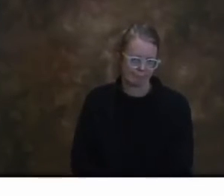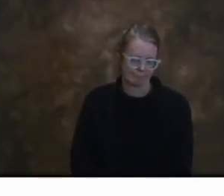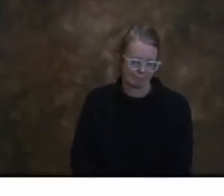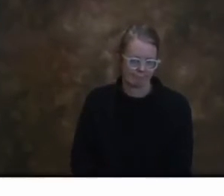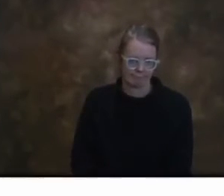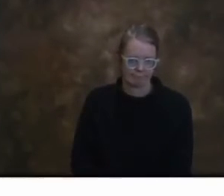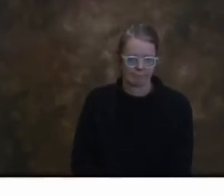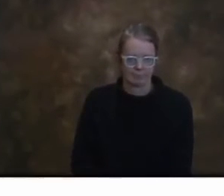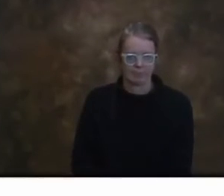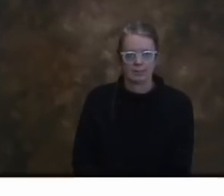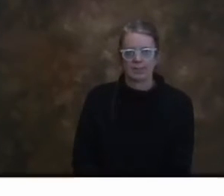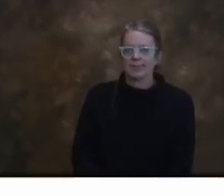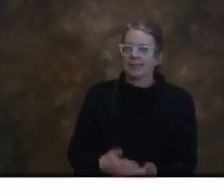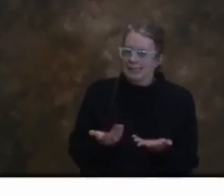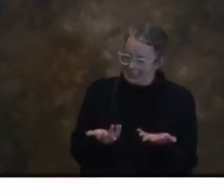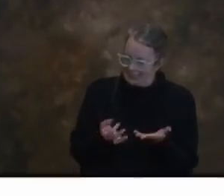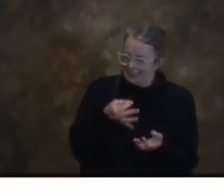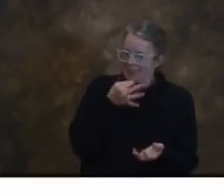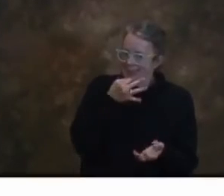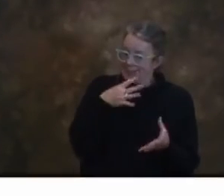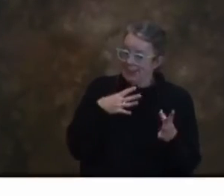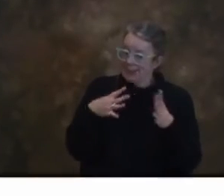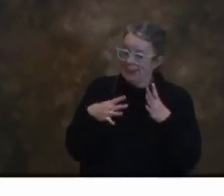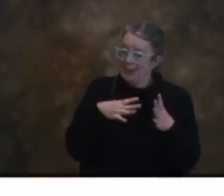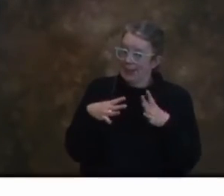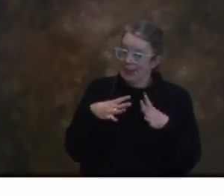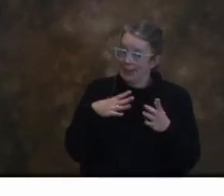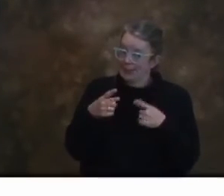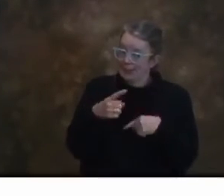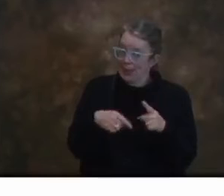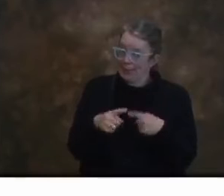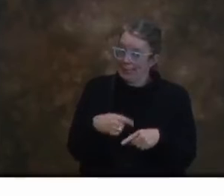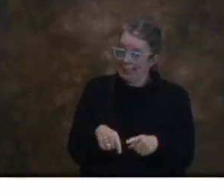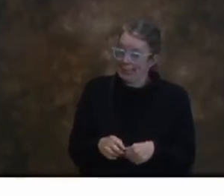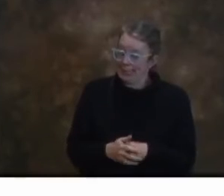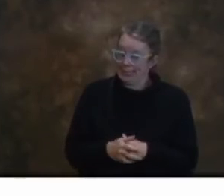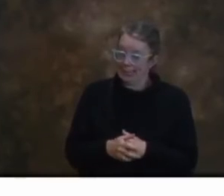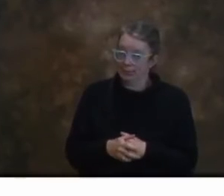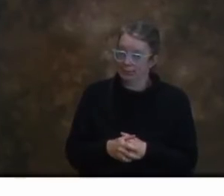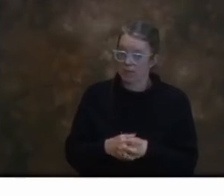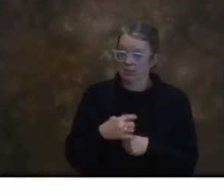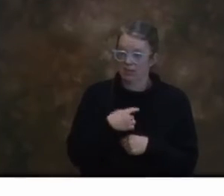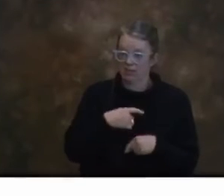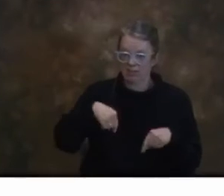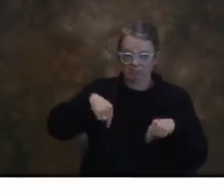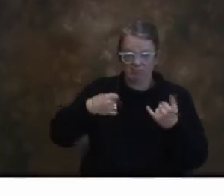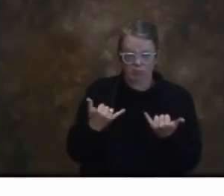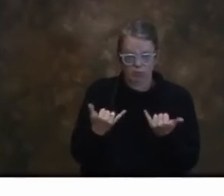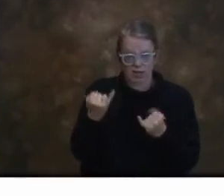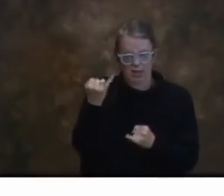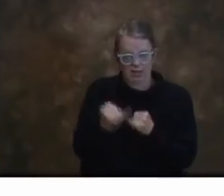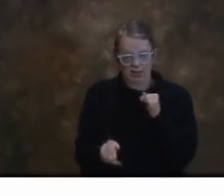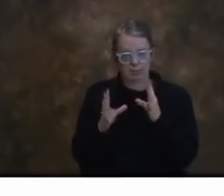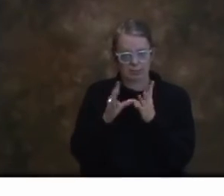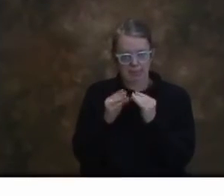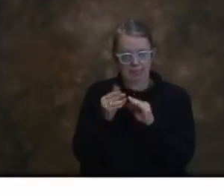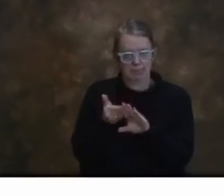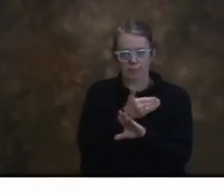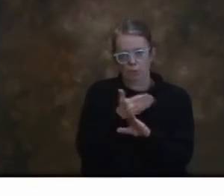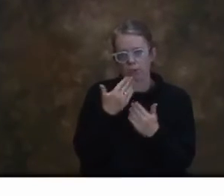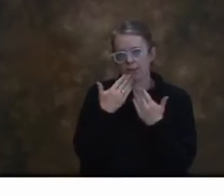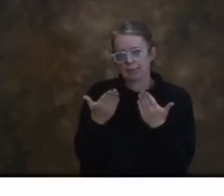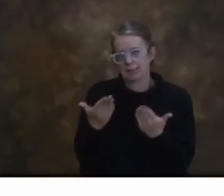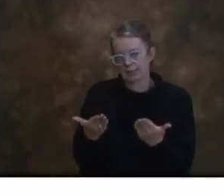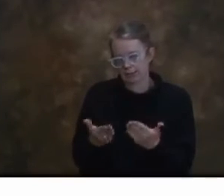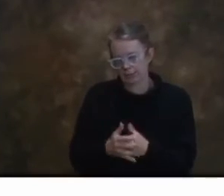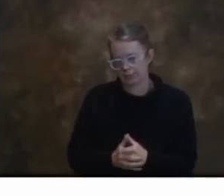So as we head into the holidays, particularly as this is the last time before Thanksgiving that I'll be speaking